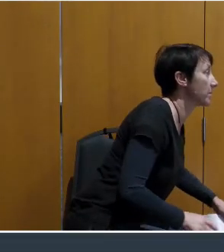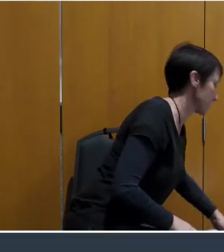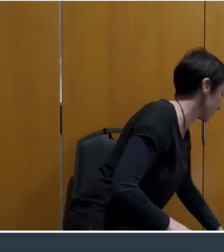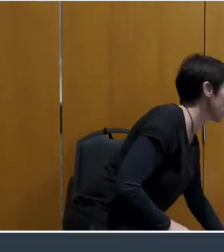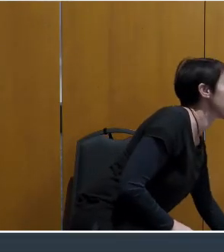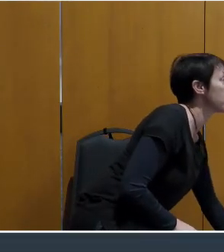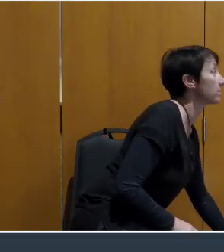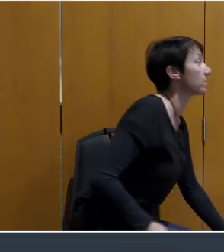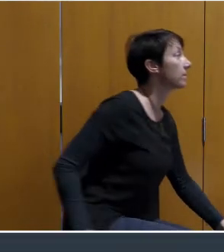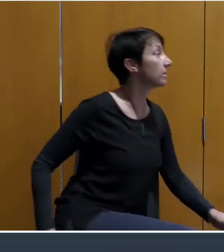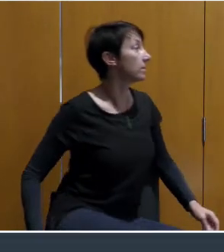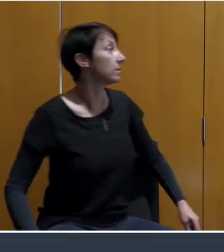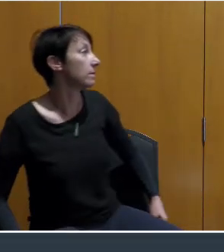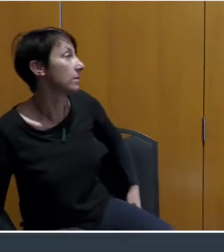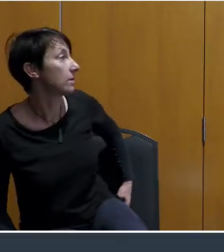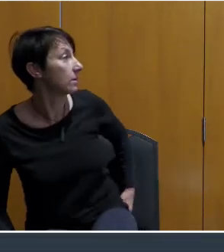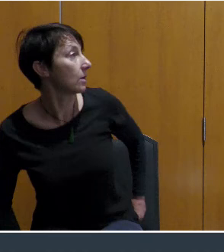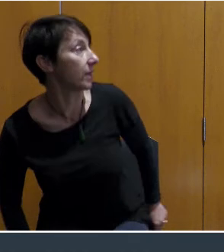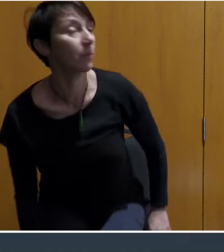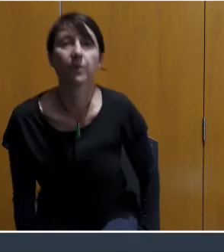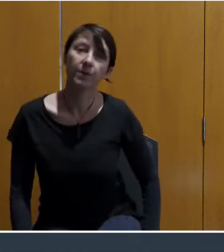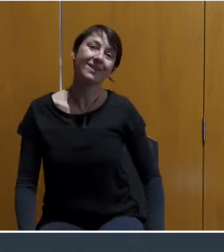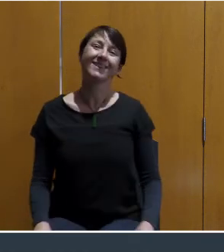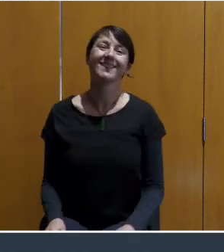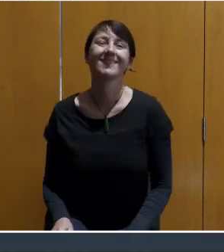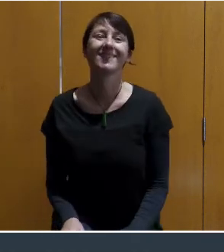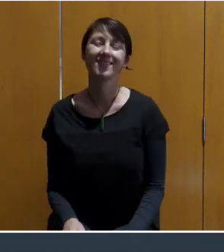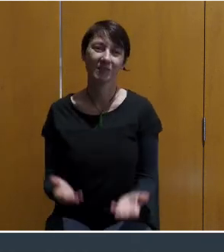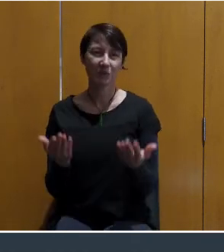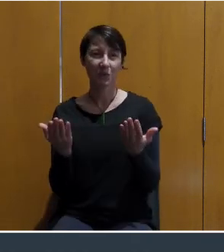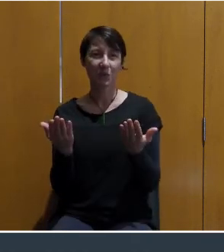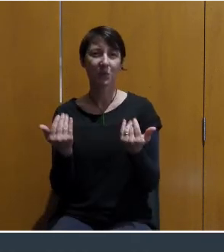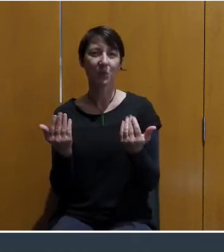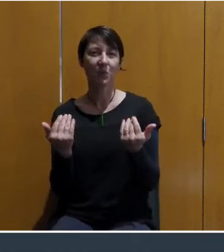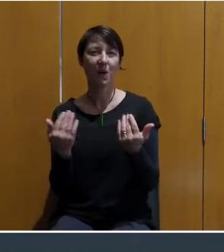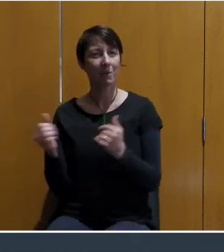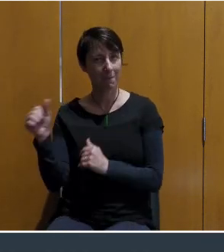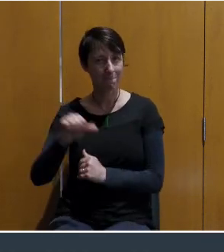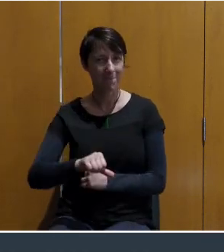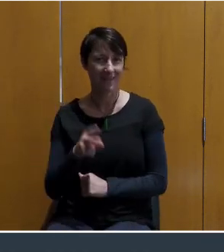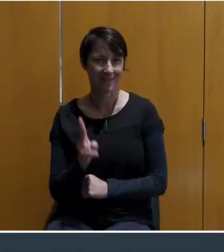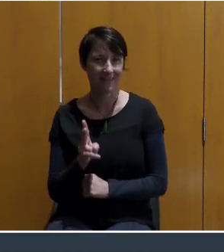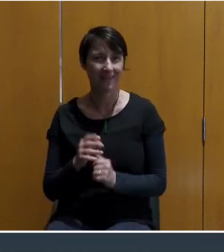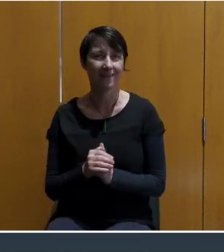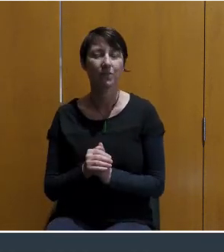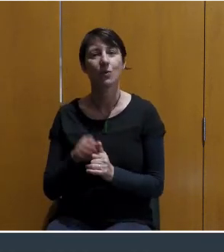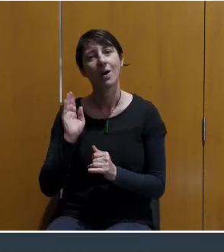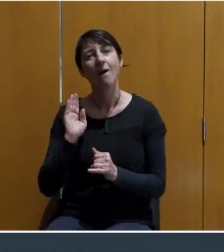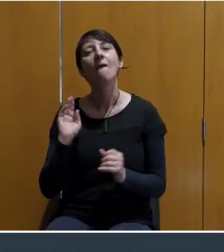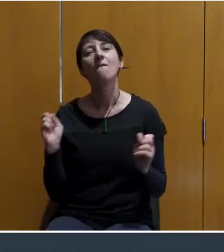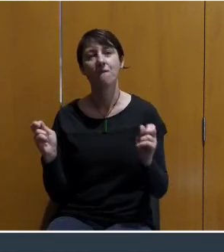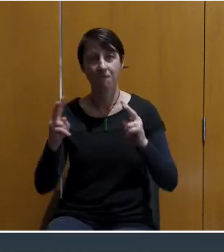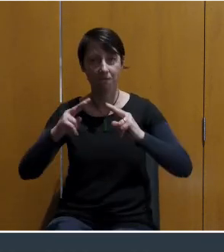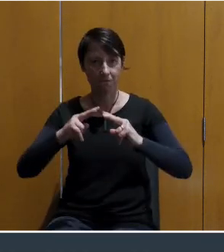Right, everybody, welcome back for our final submissions. And we have with